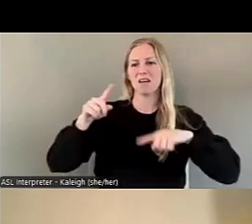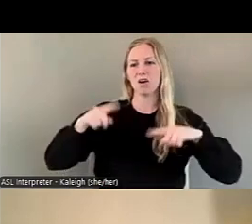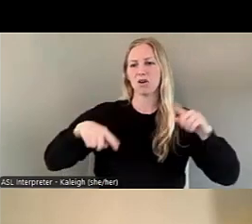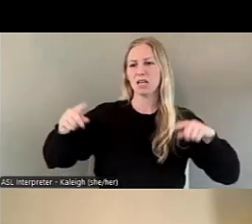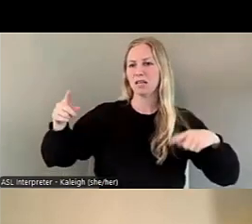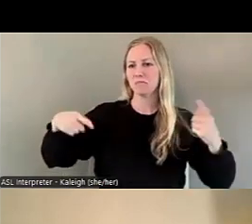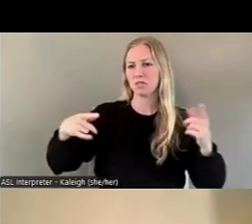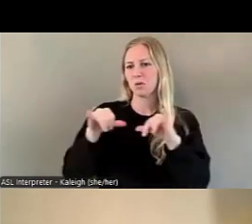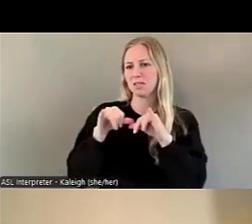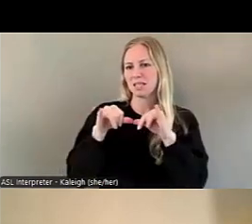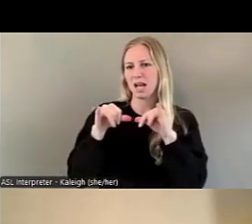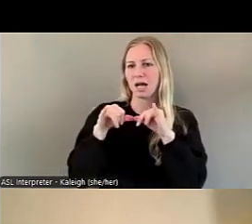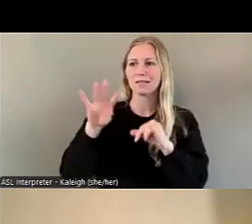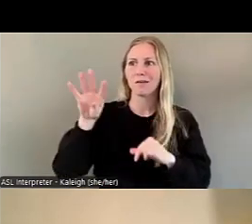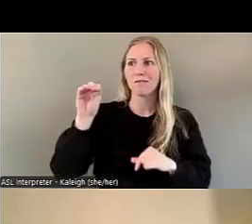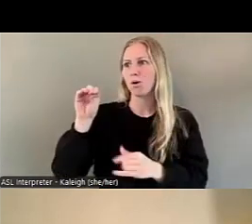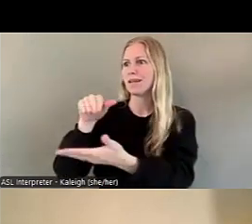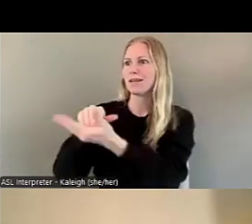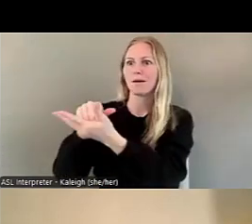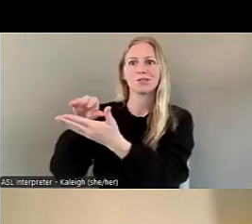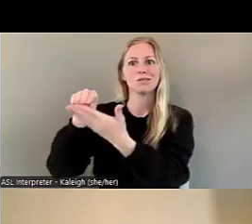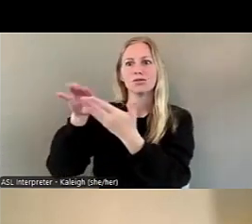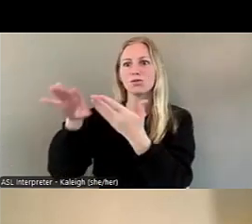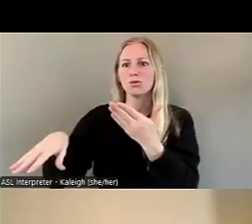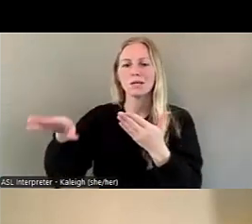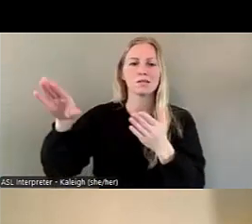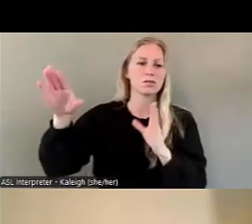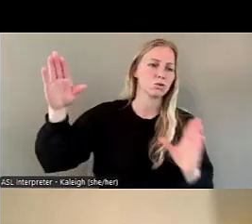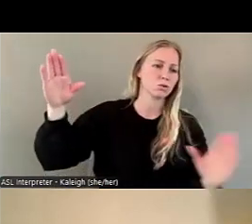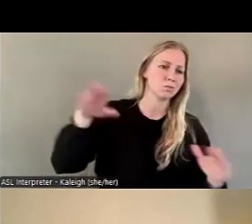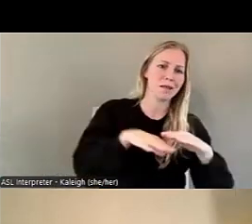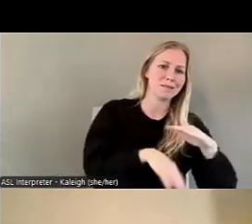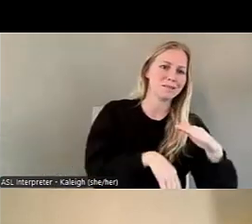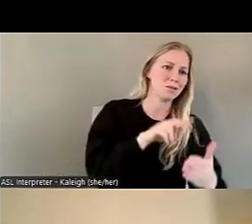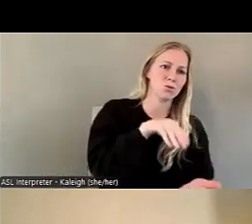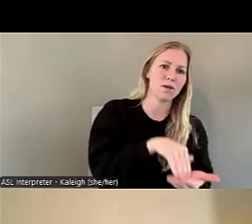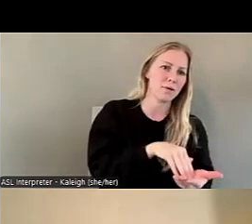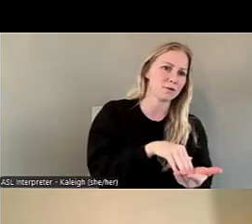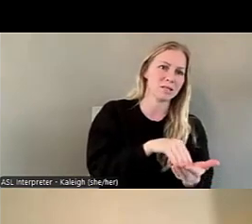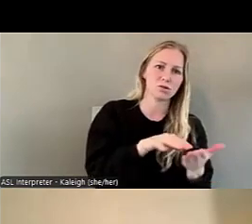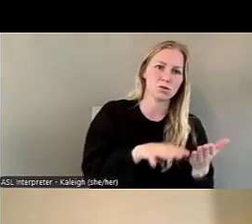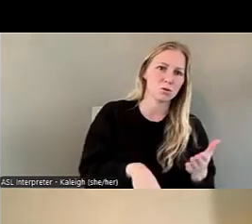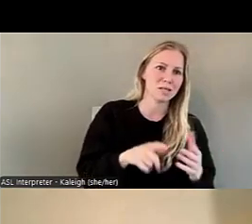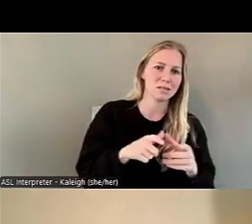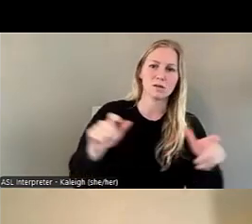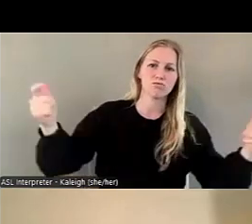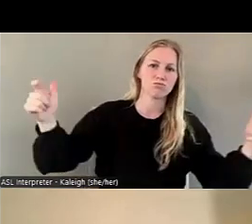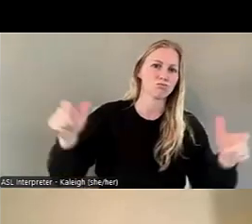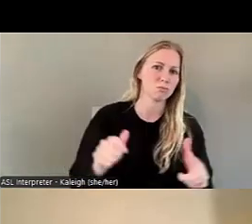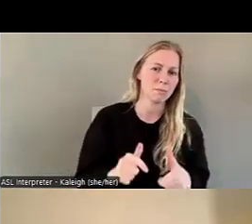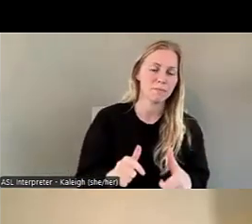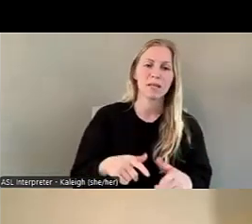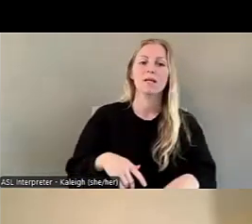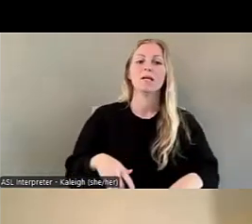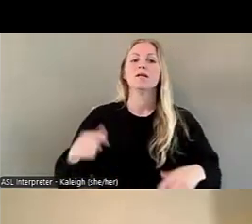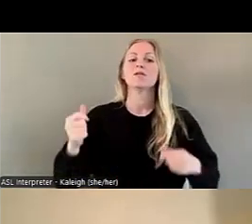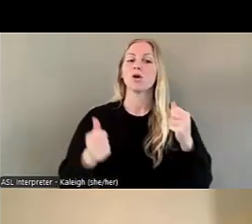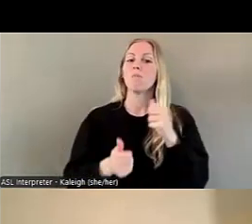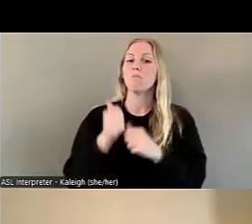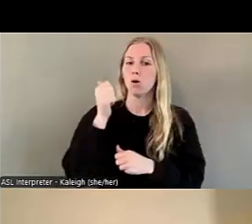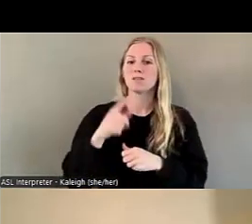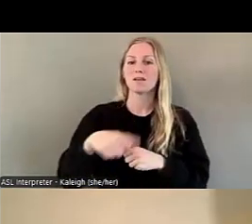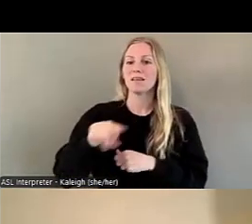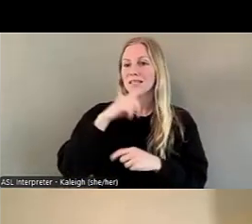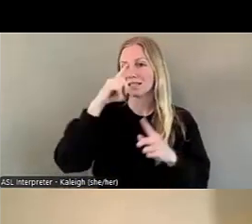2,000 students. A number of the investigations that led to these settlements focused on improper restraints